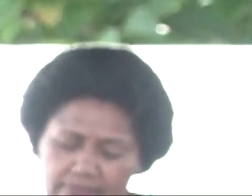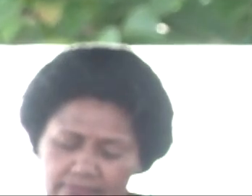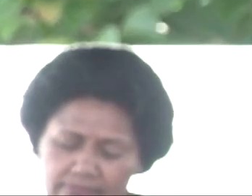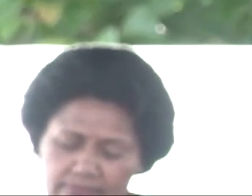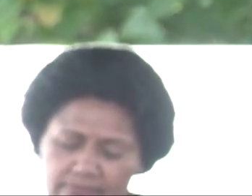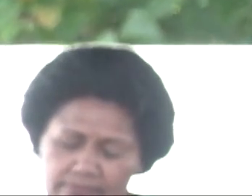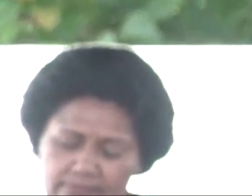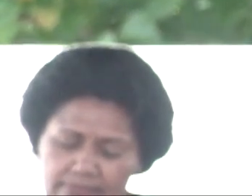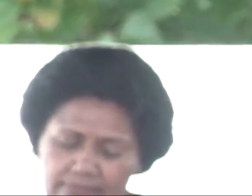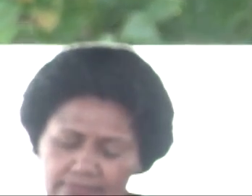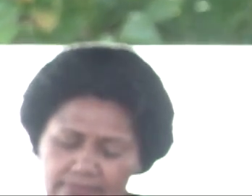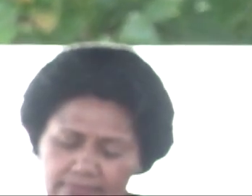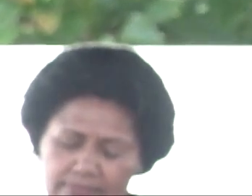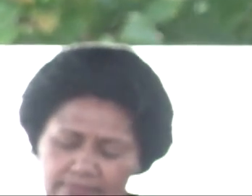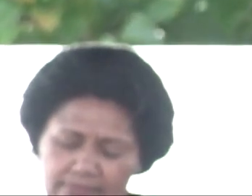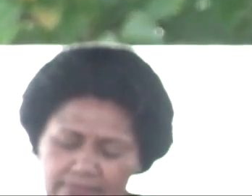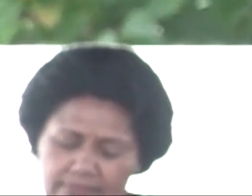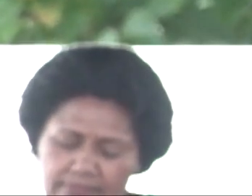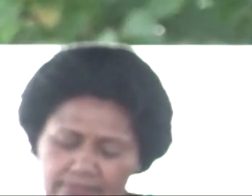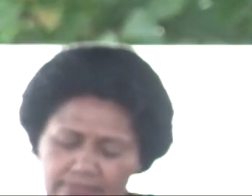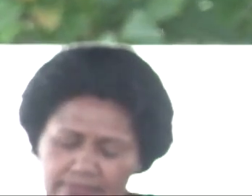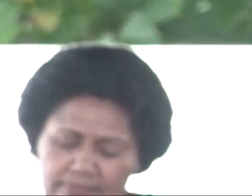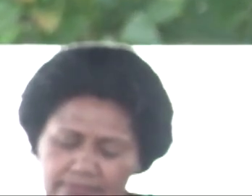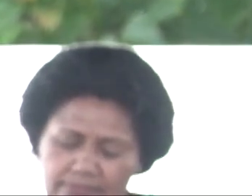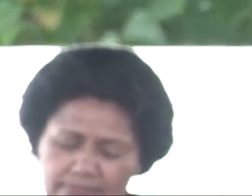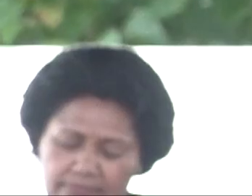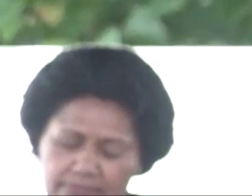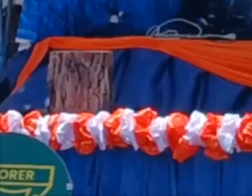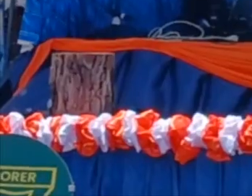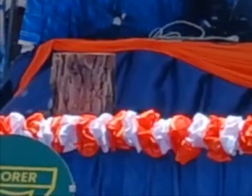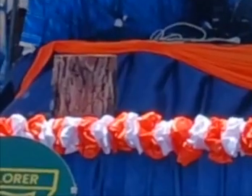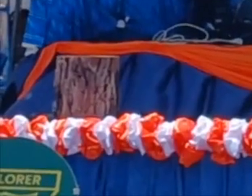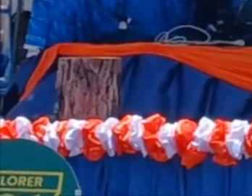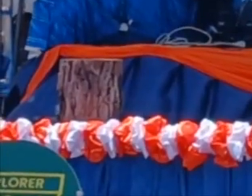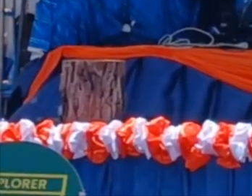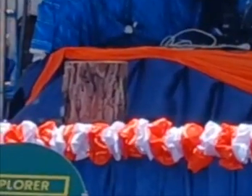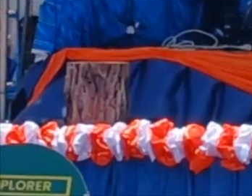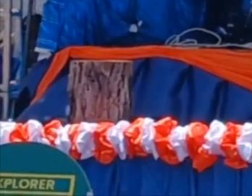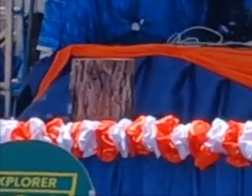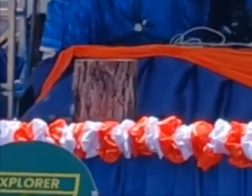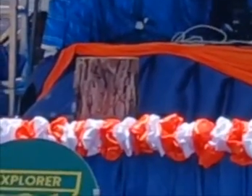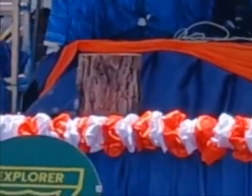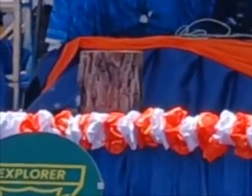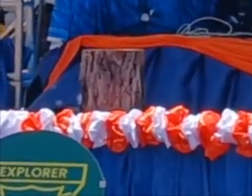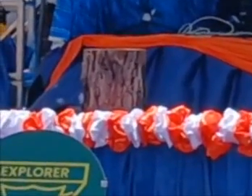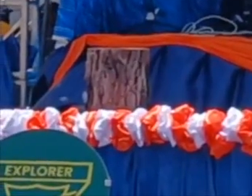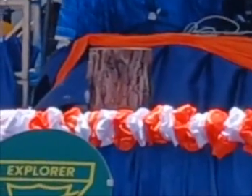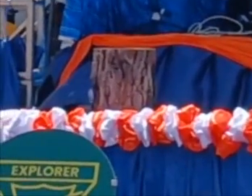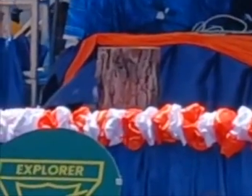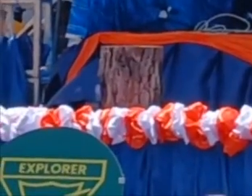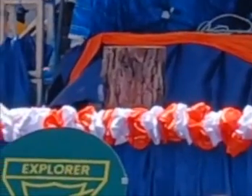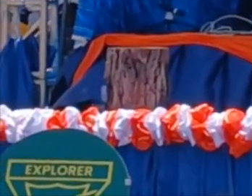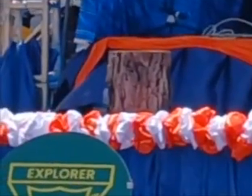and are allowed to redeem ourselves, and his resurrection promising us eternal life and the hope